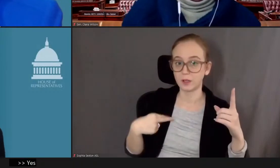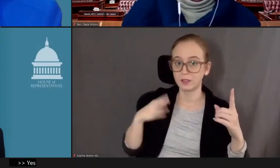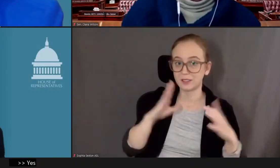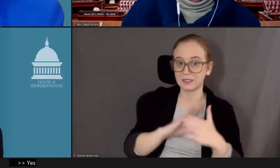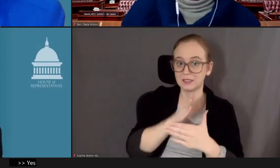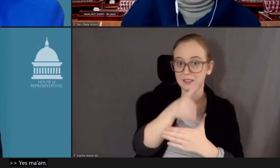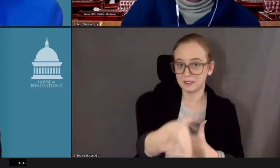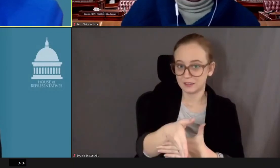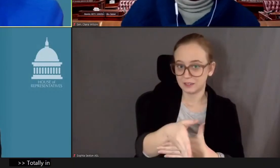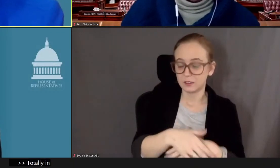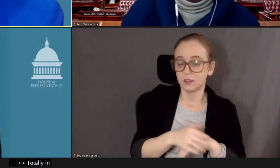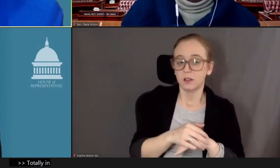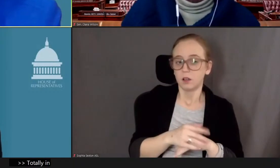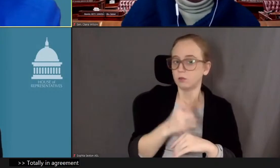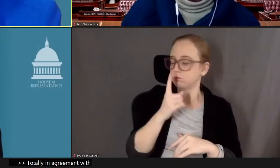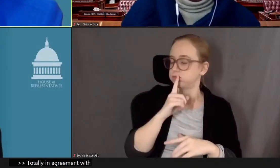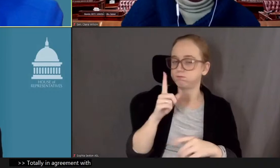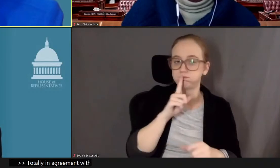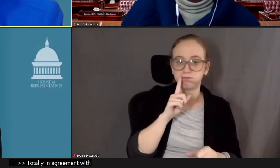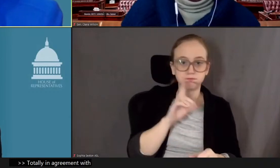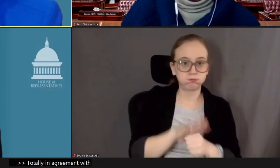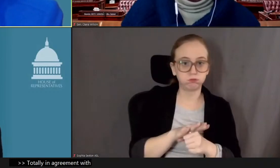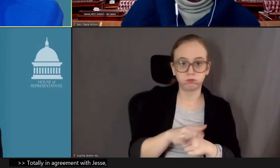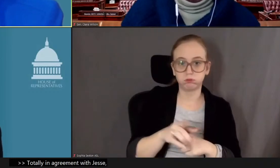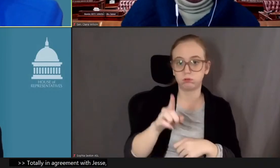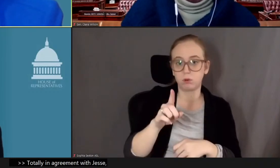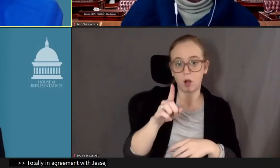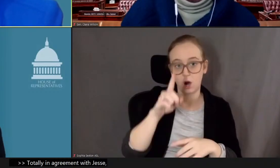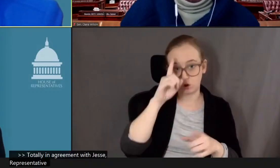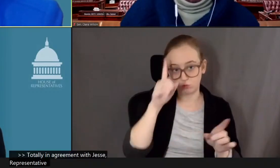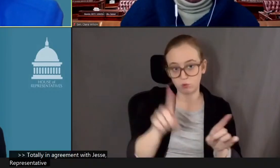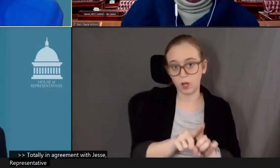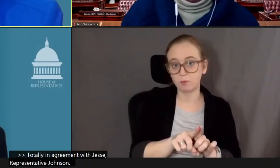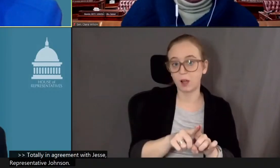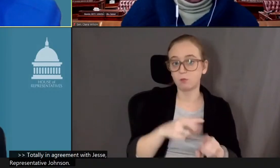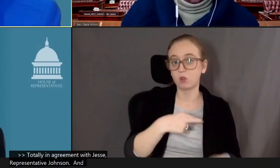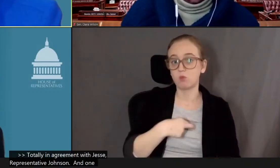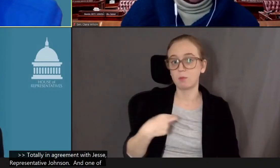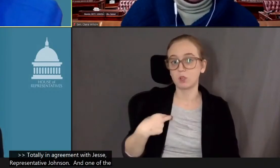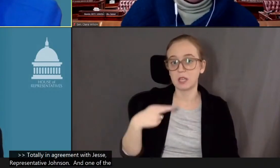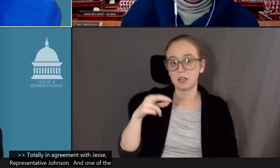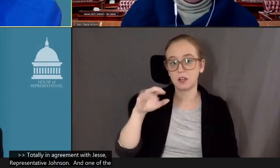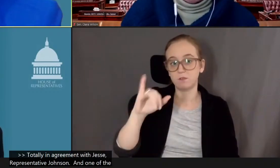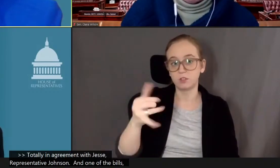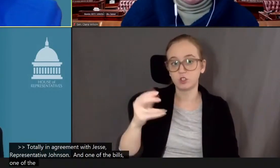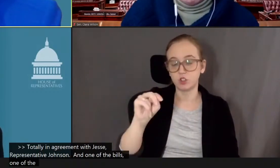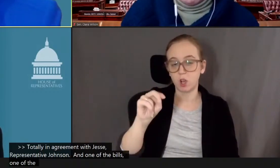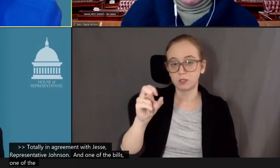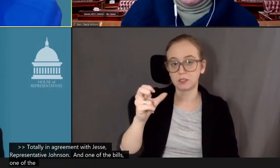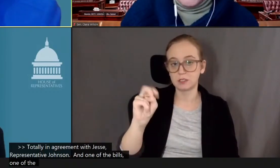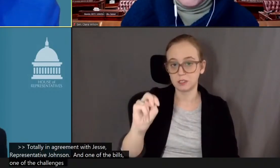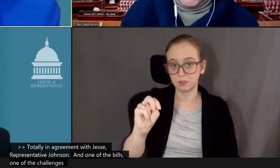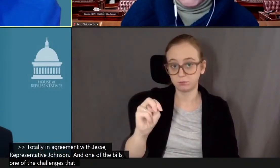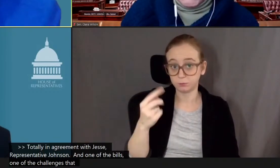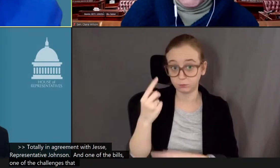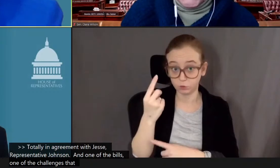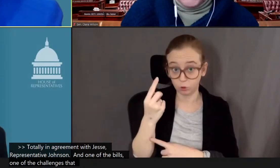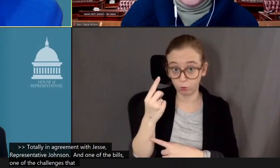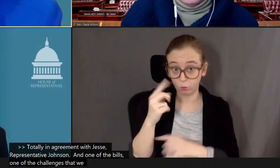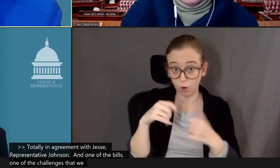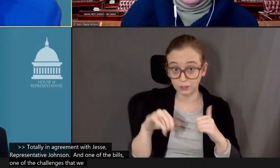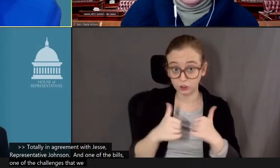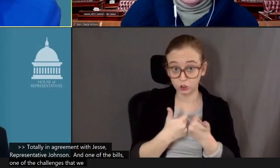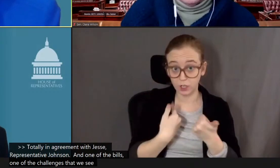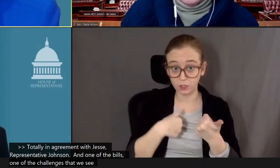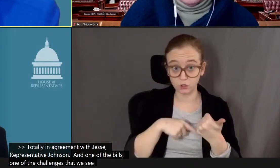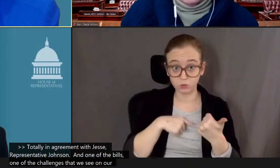agreement with Jesse, Representative Johnson. And one of the bills, one of the challenges that we see in our